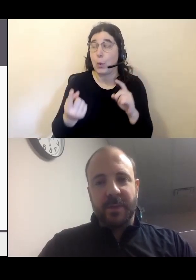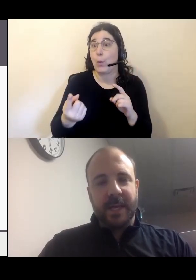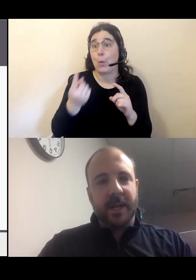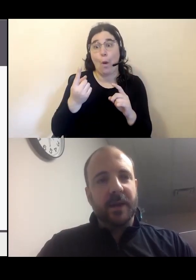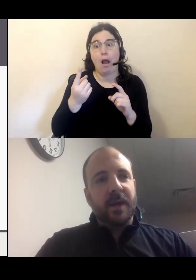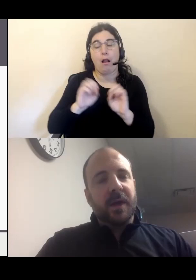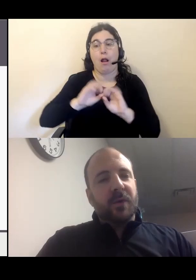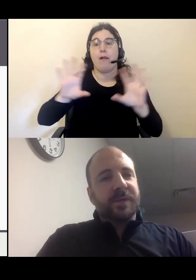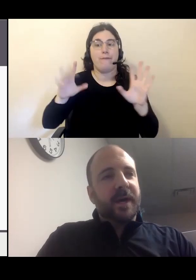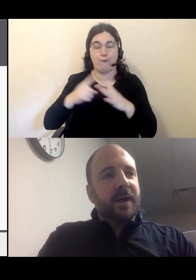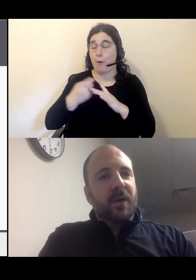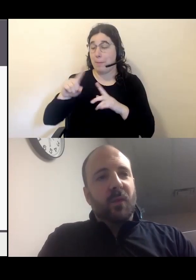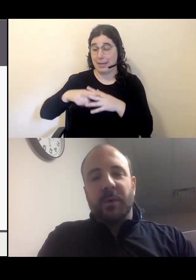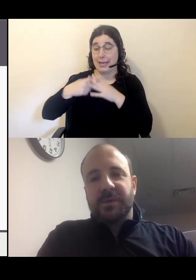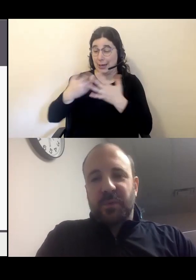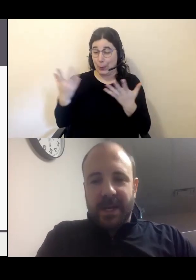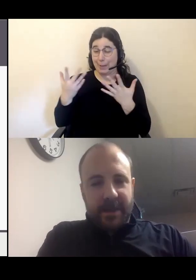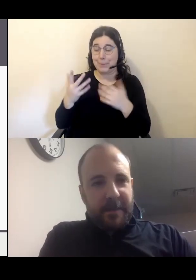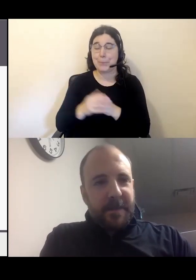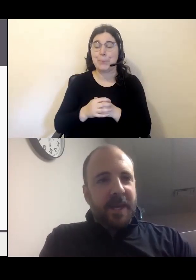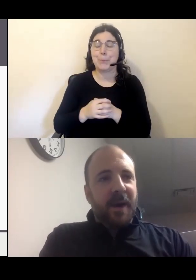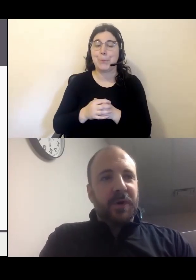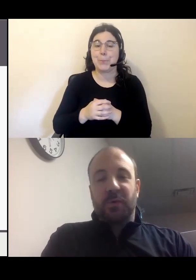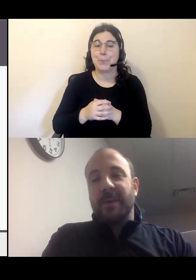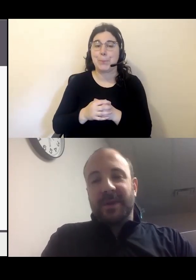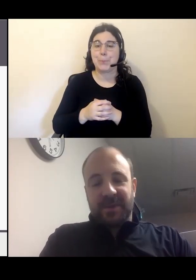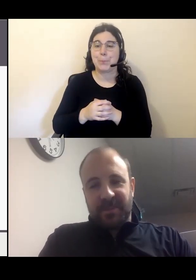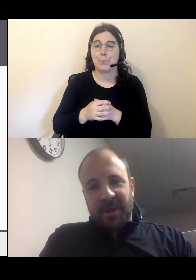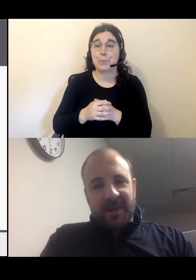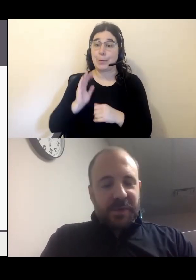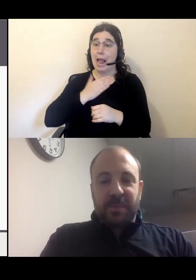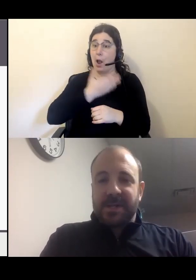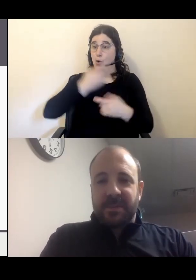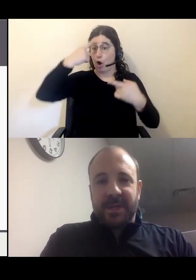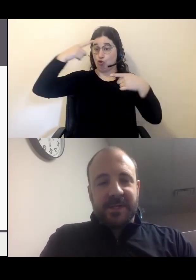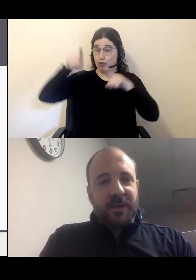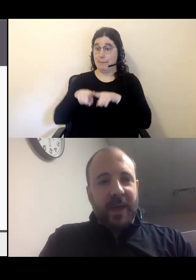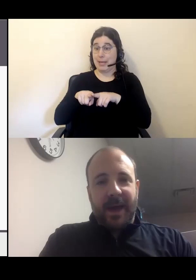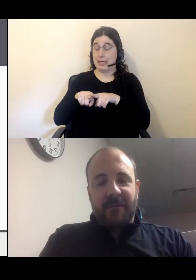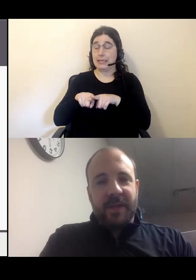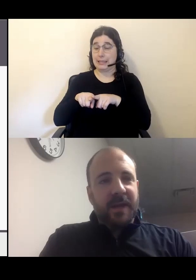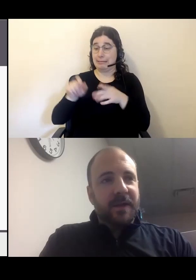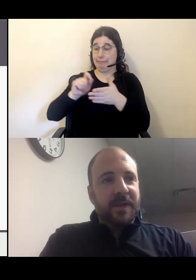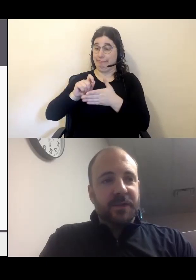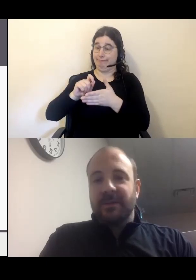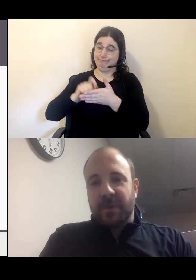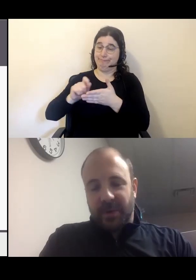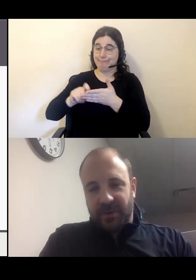project from the beginning was that what was written in our agreement, the responsibilities that we have,